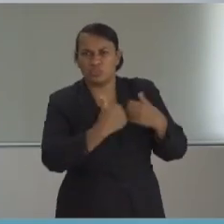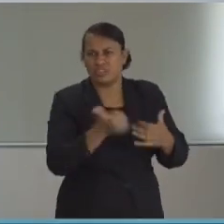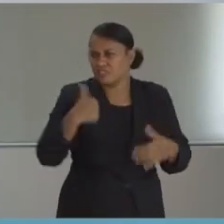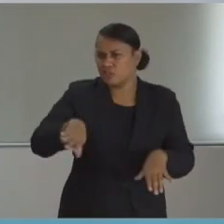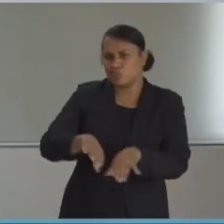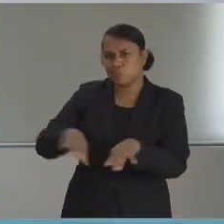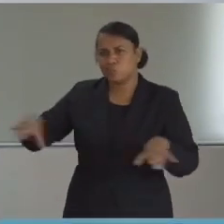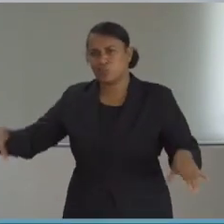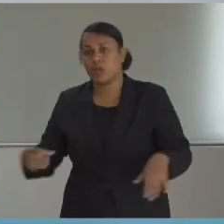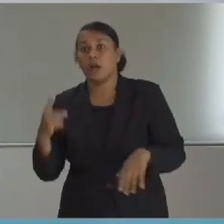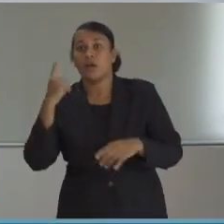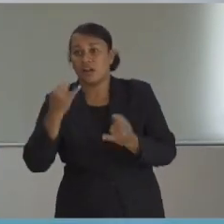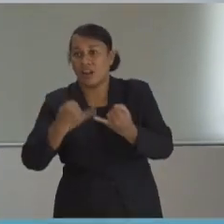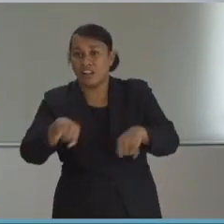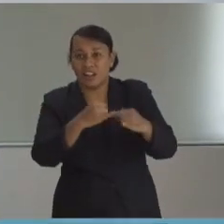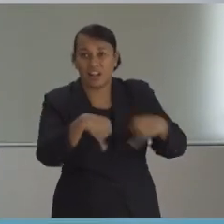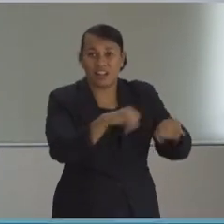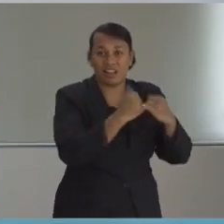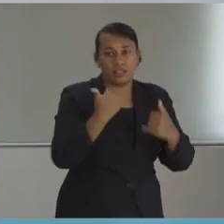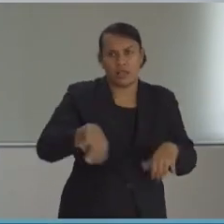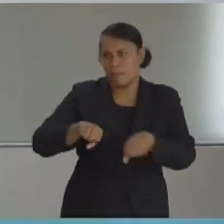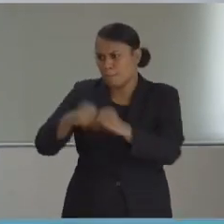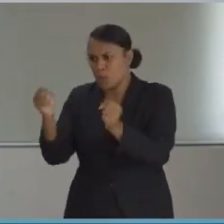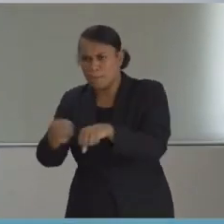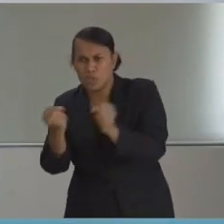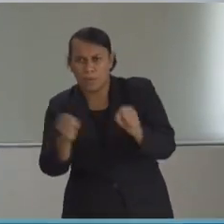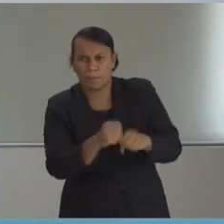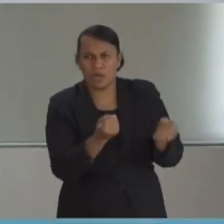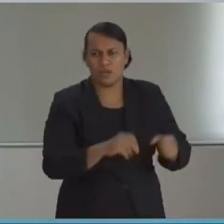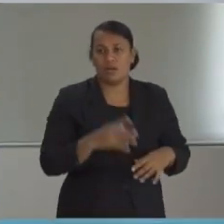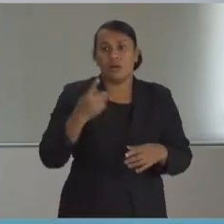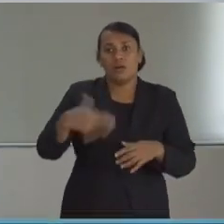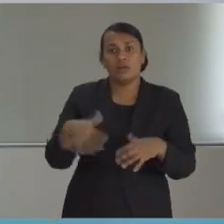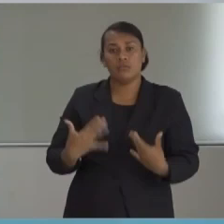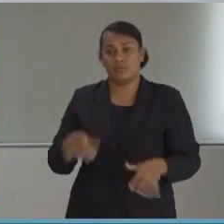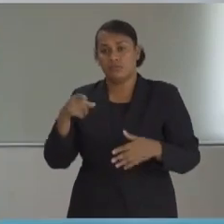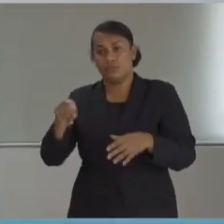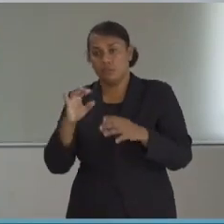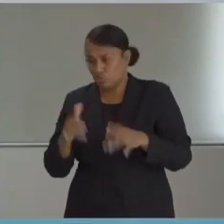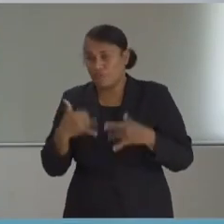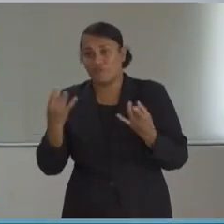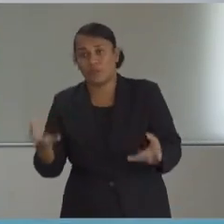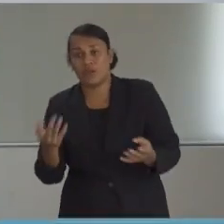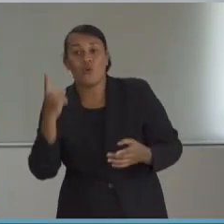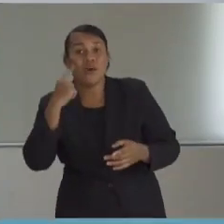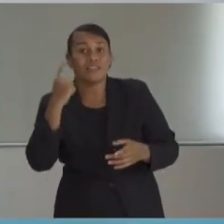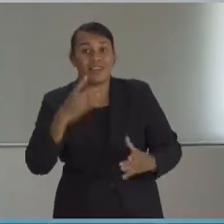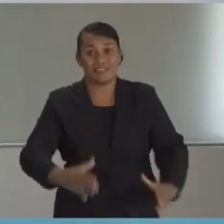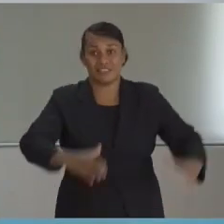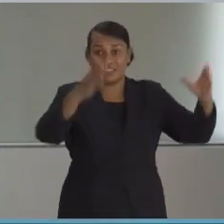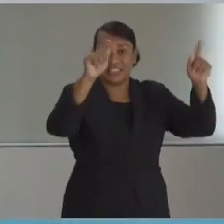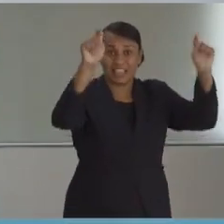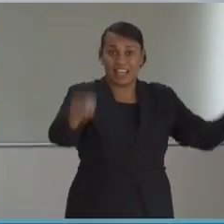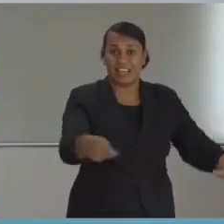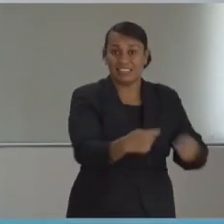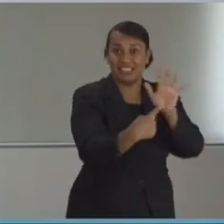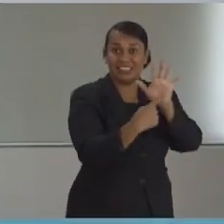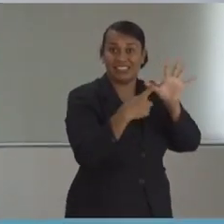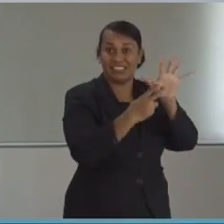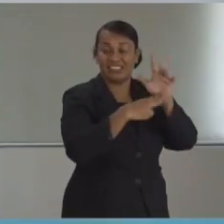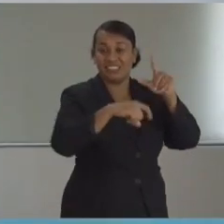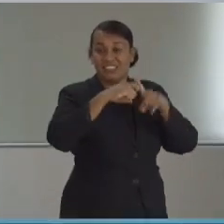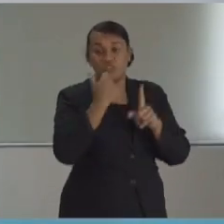at temporarily providing them with water tanks before Water Authority will do the assessments and